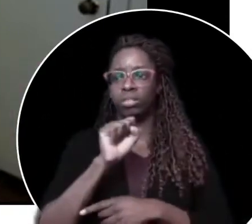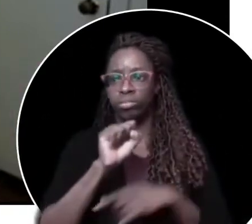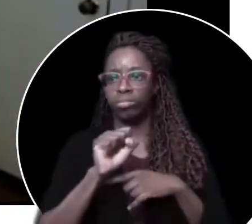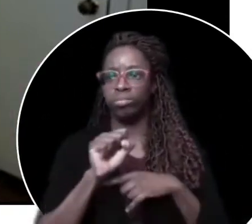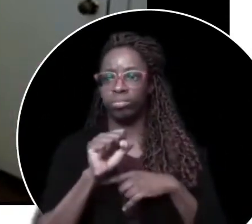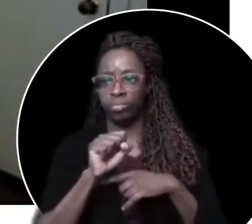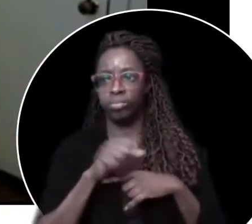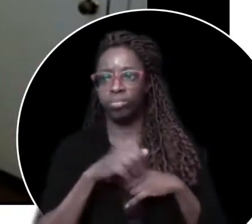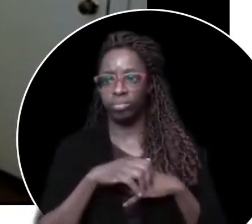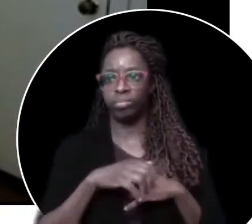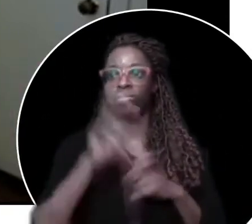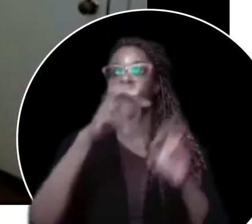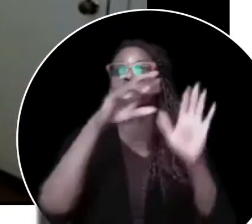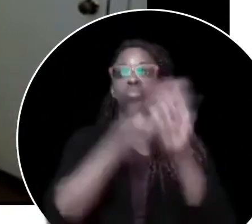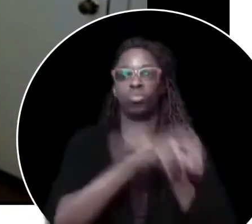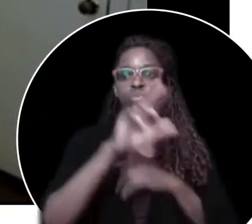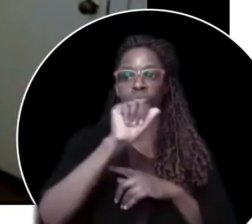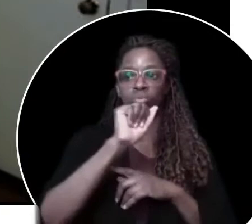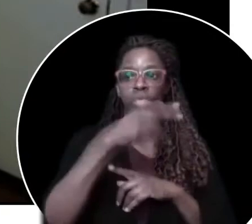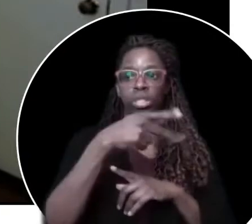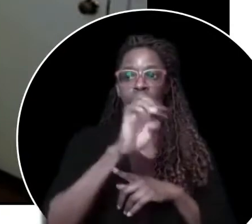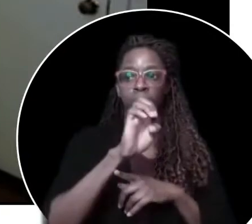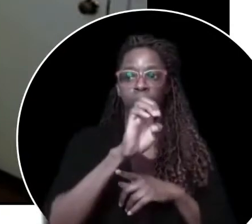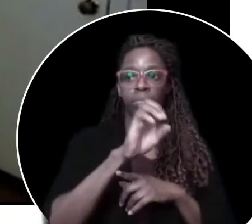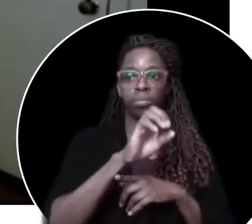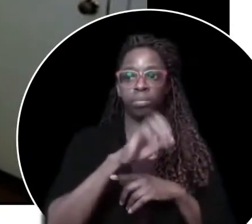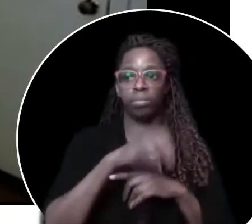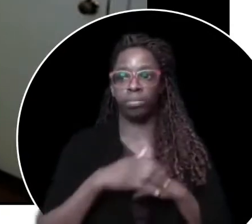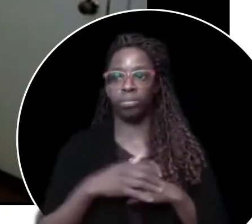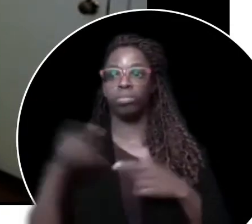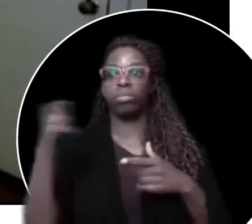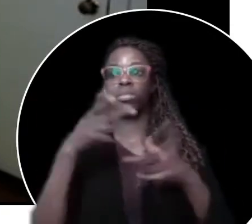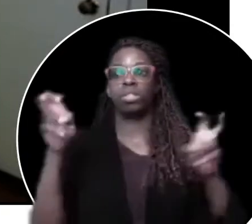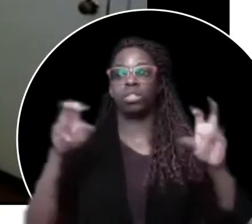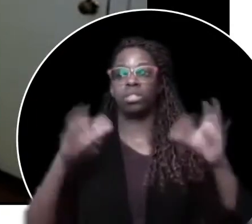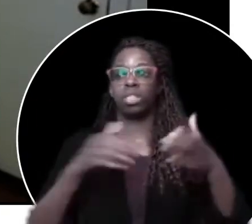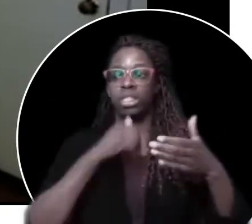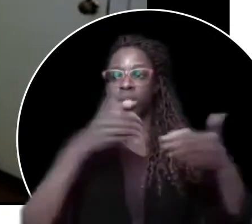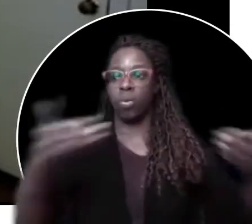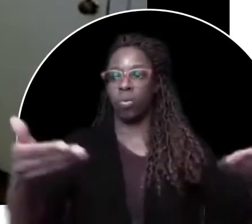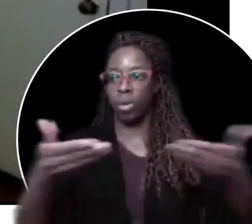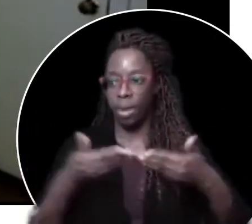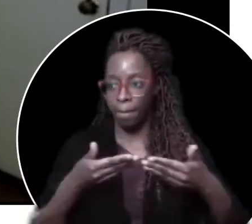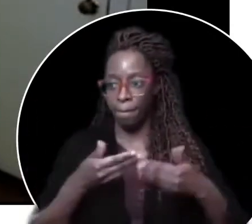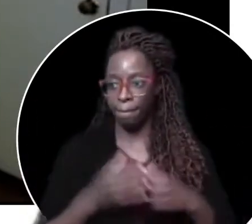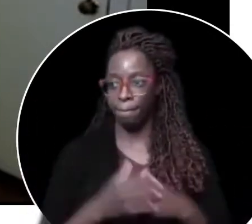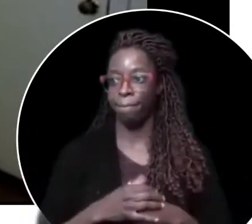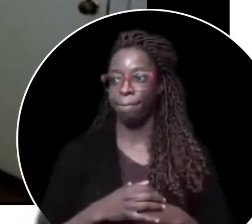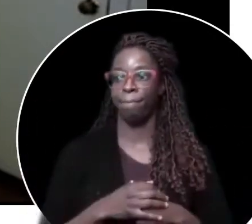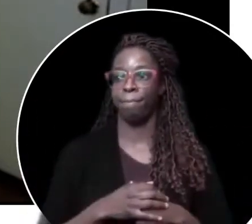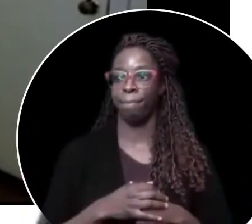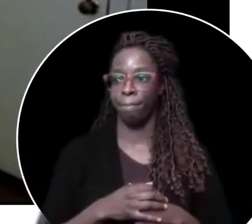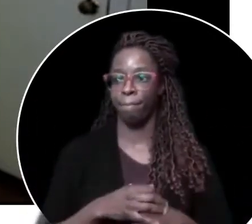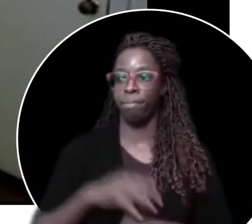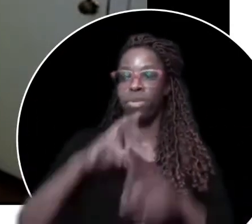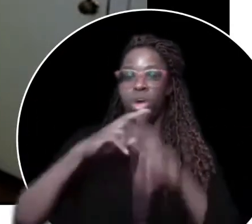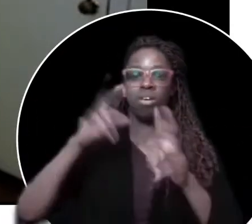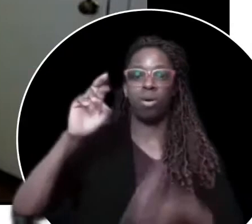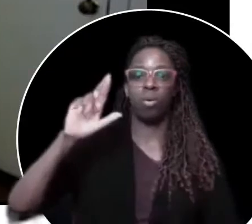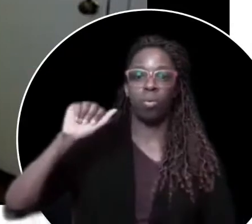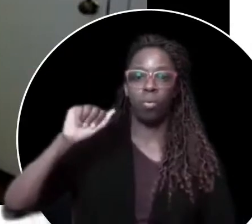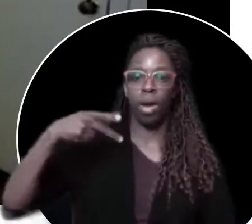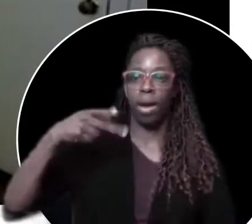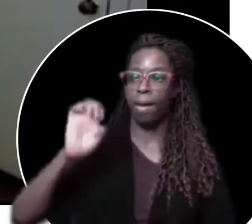what might be the unifying theme is how the nation narrates itself and patrols its borders in relationship